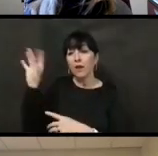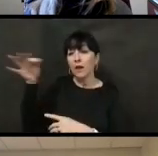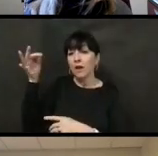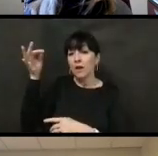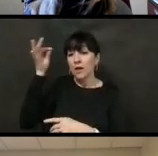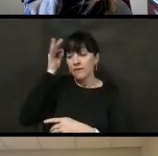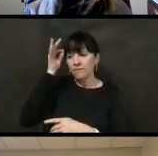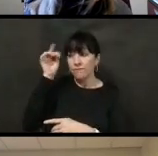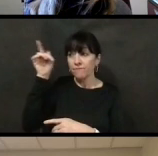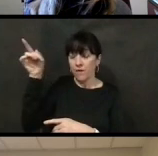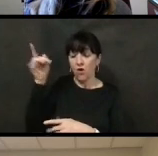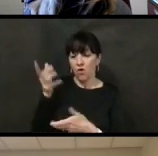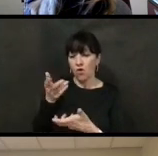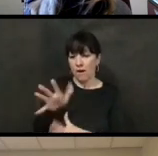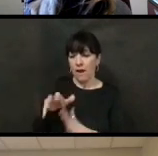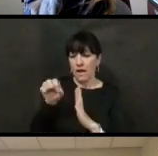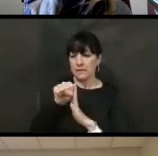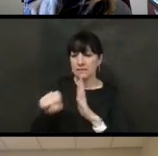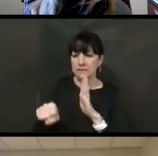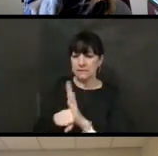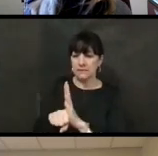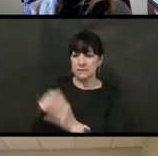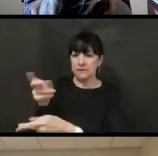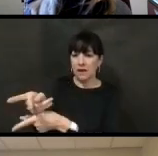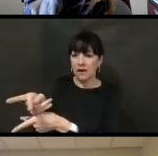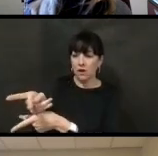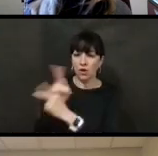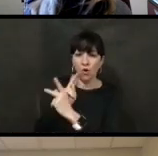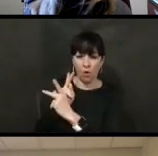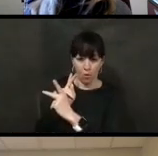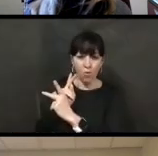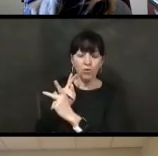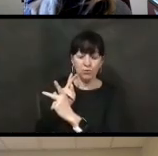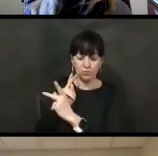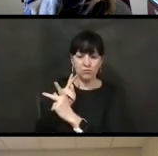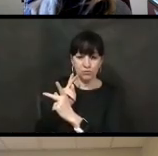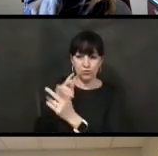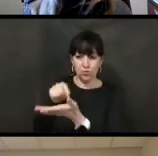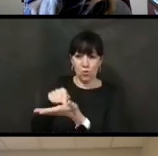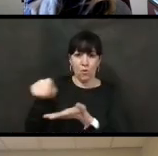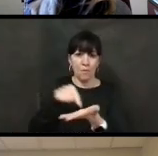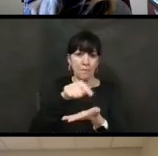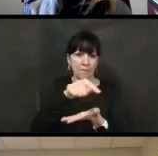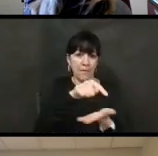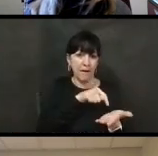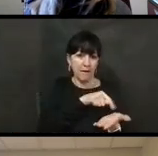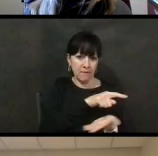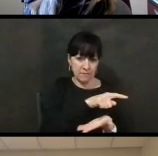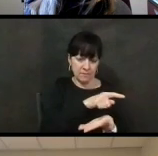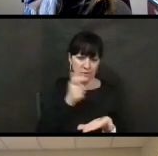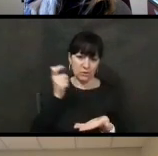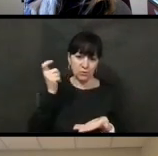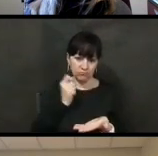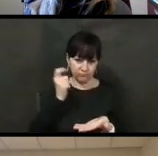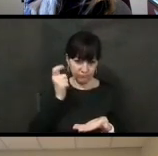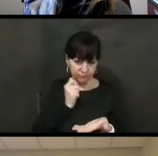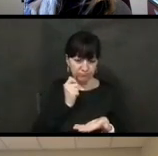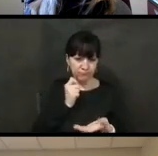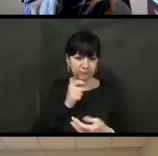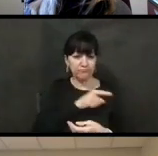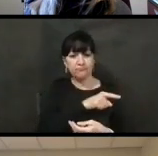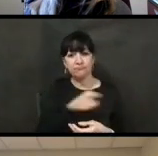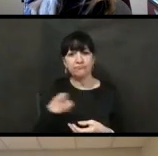order to ensure that there's essentially cash on hand to provide benefits to workers who are in need.